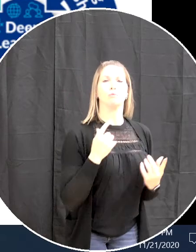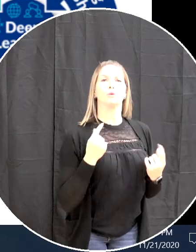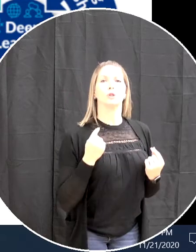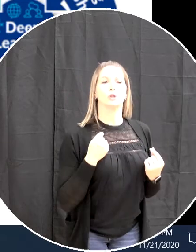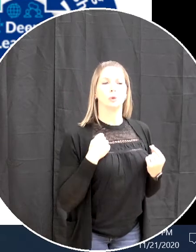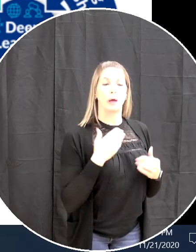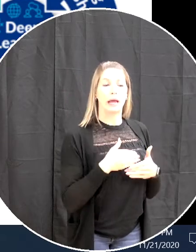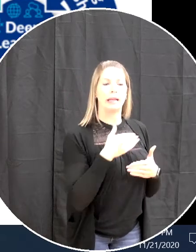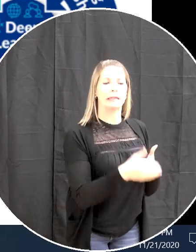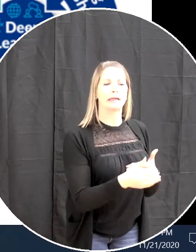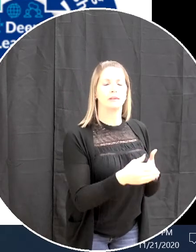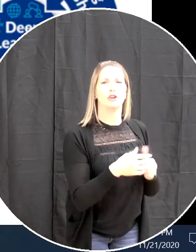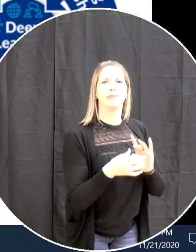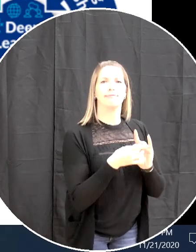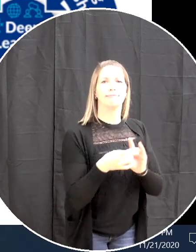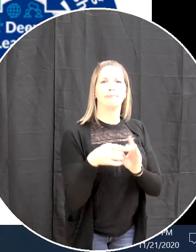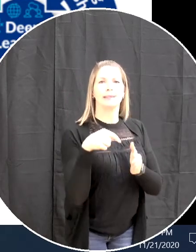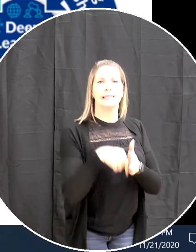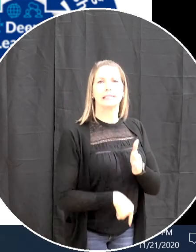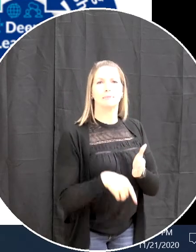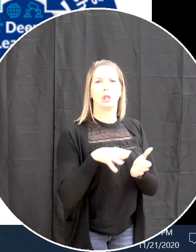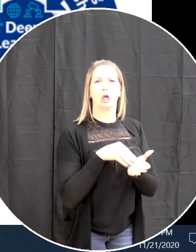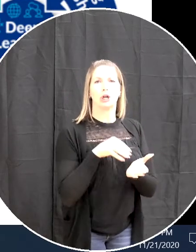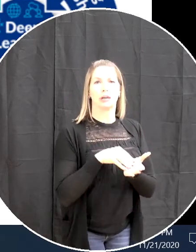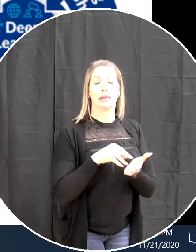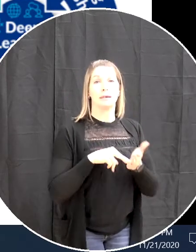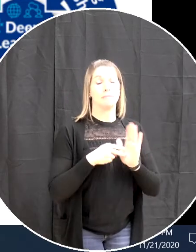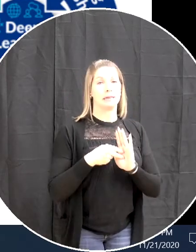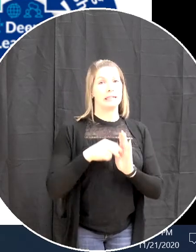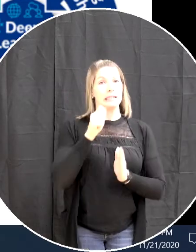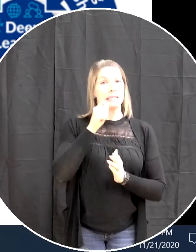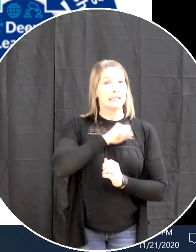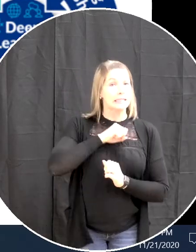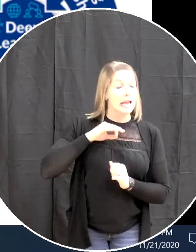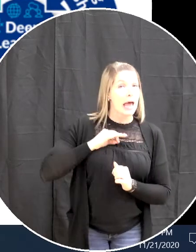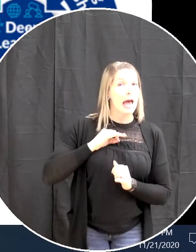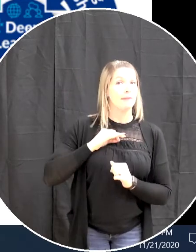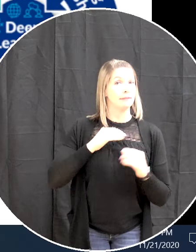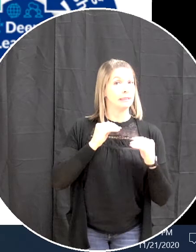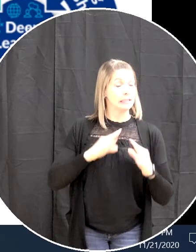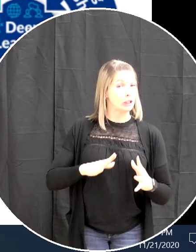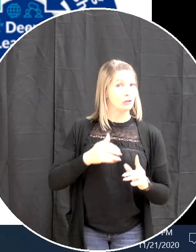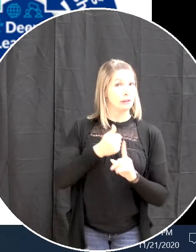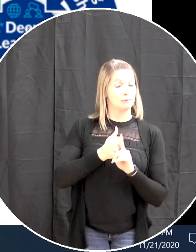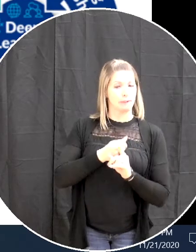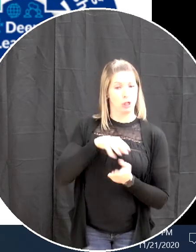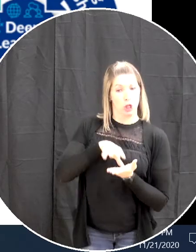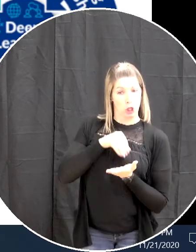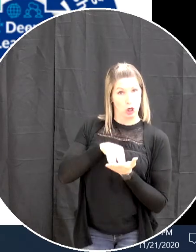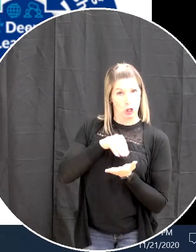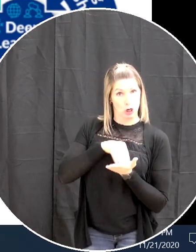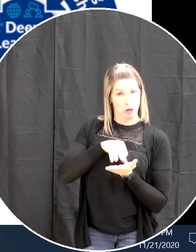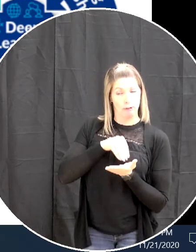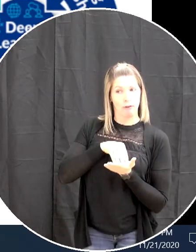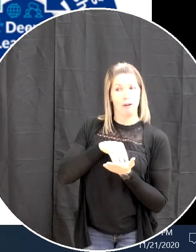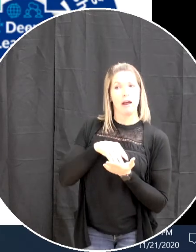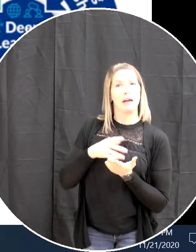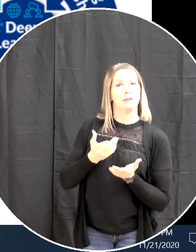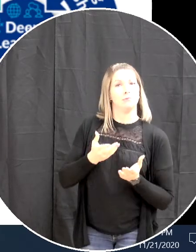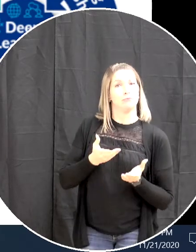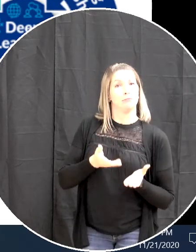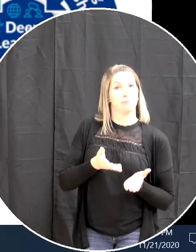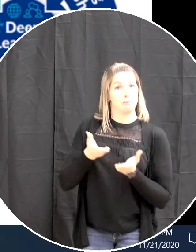So schools, our administrators took that information back. They're going to have discussions at the school level